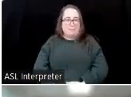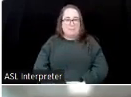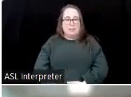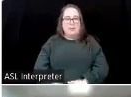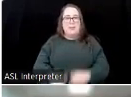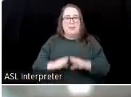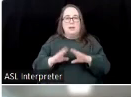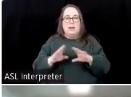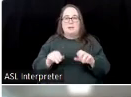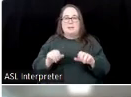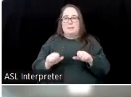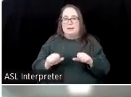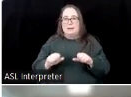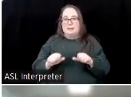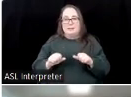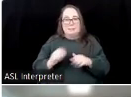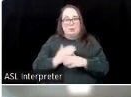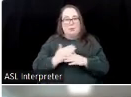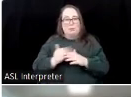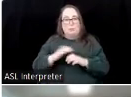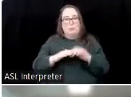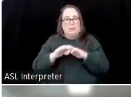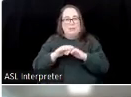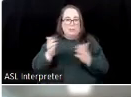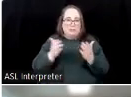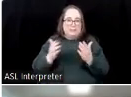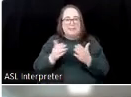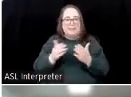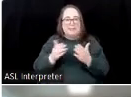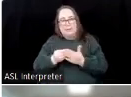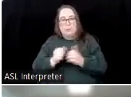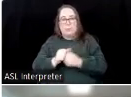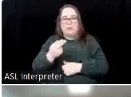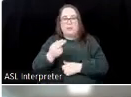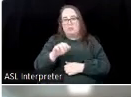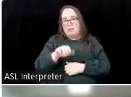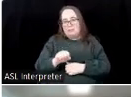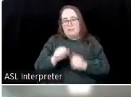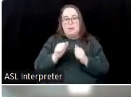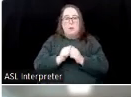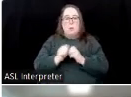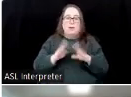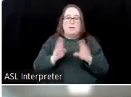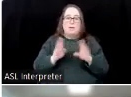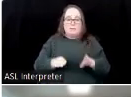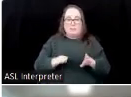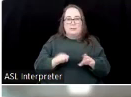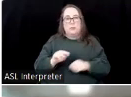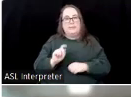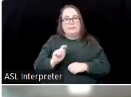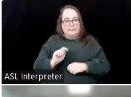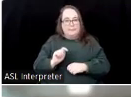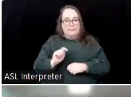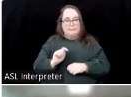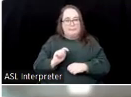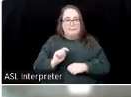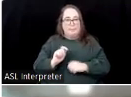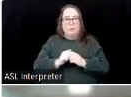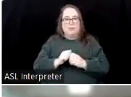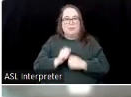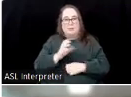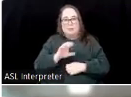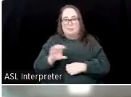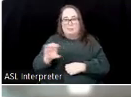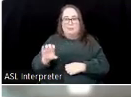capacity partnerships braid services and funding through HCS with housing units via set-asides